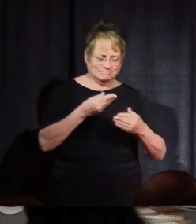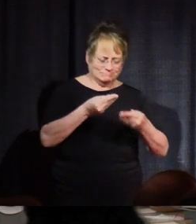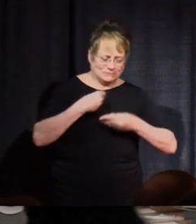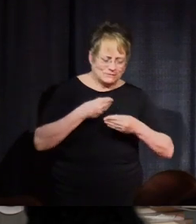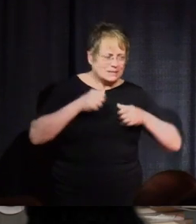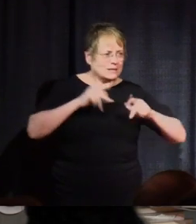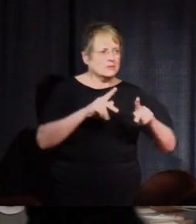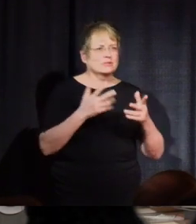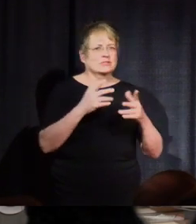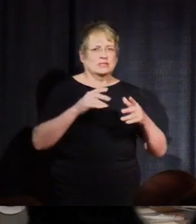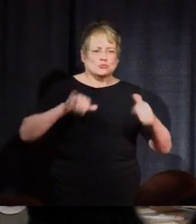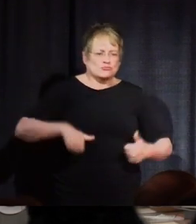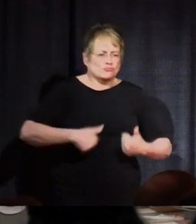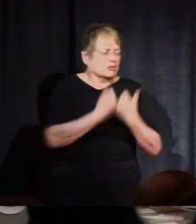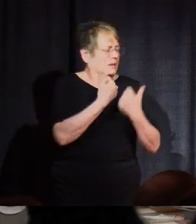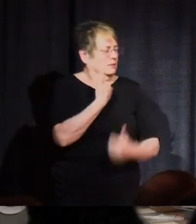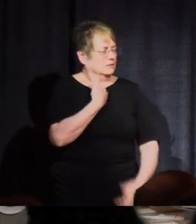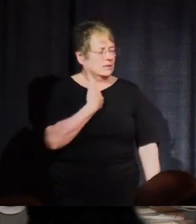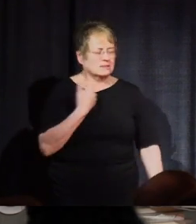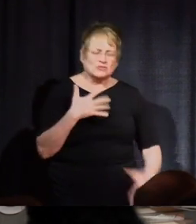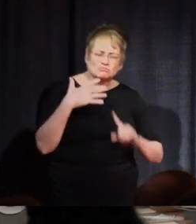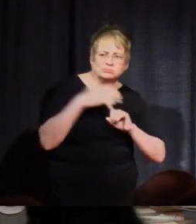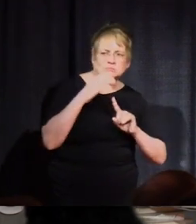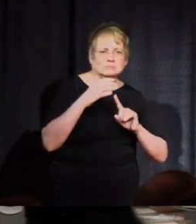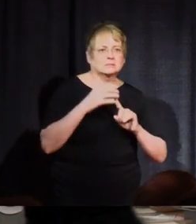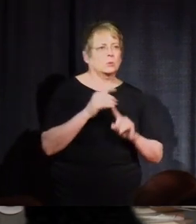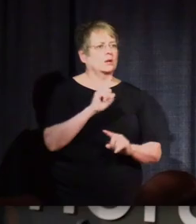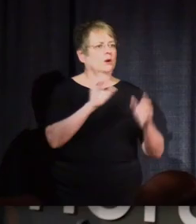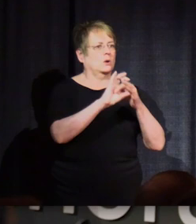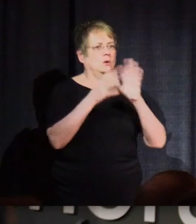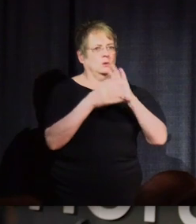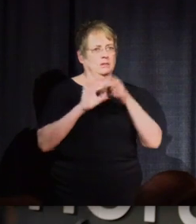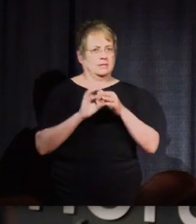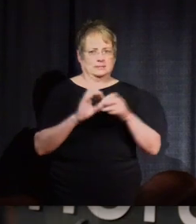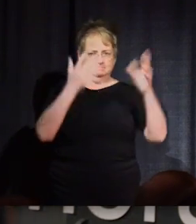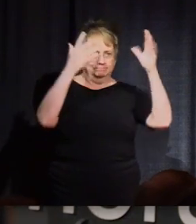myself at the pinnacle of athletic competition the olympics